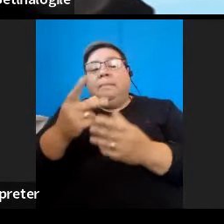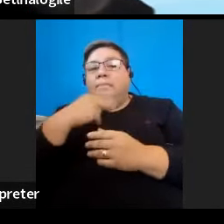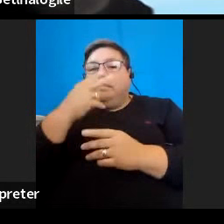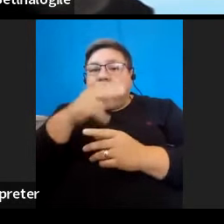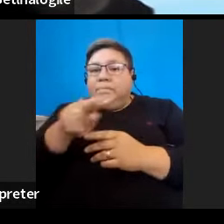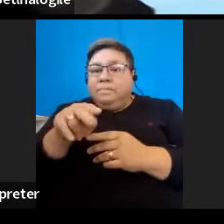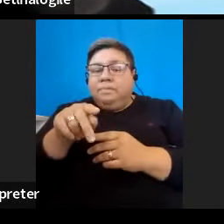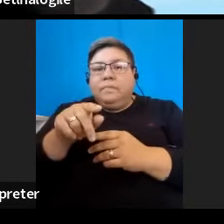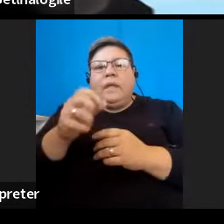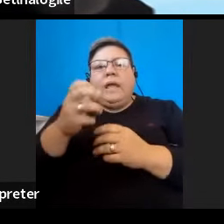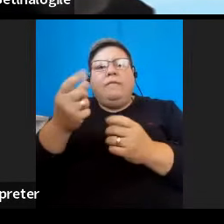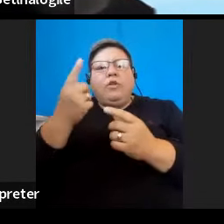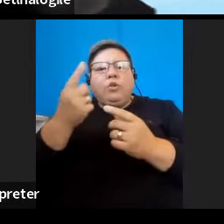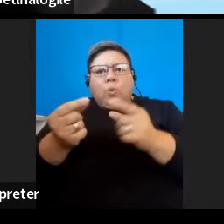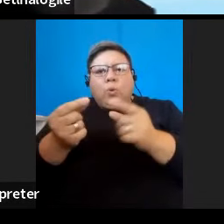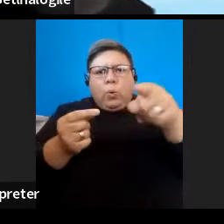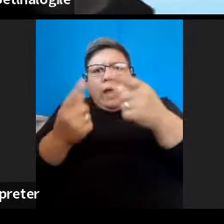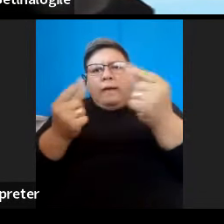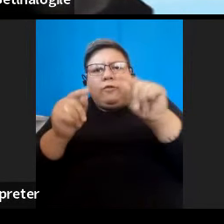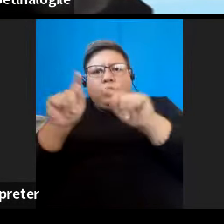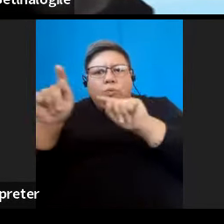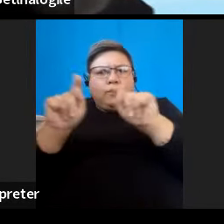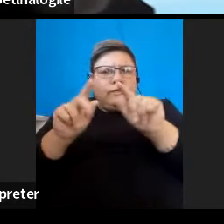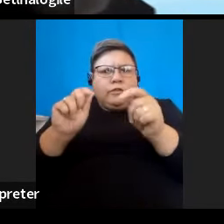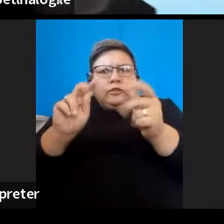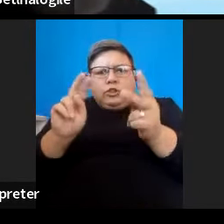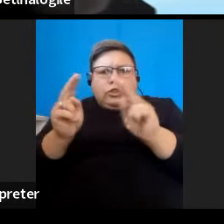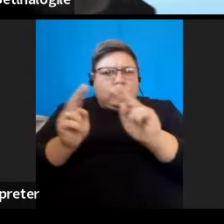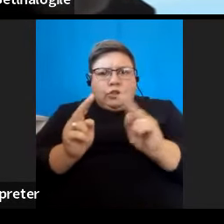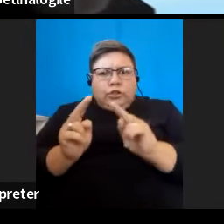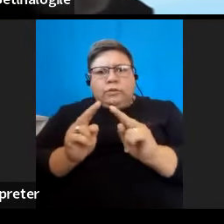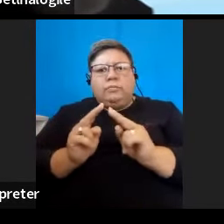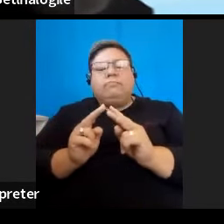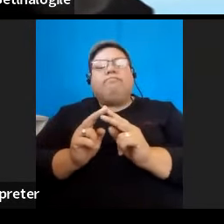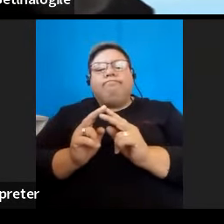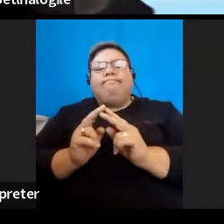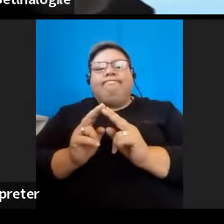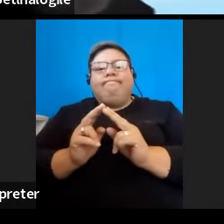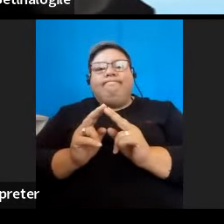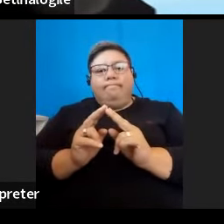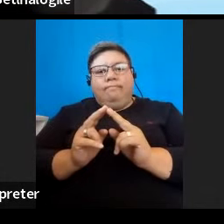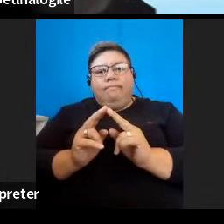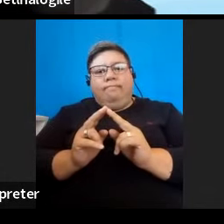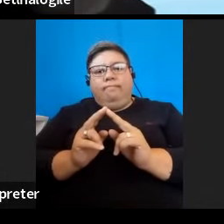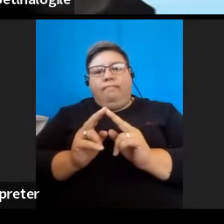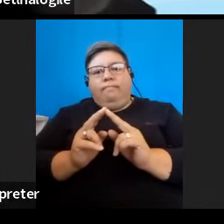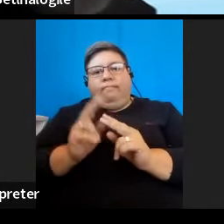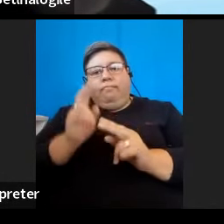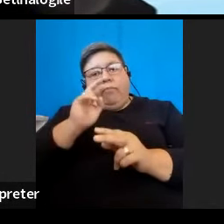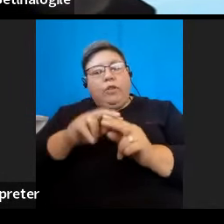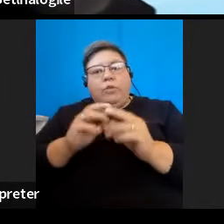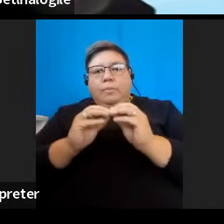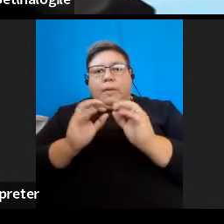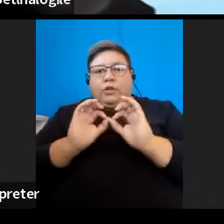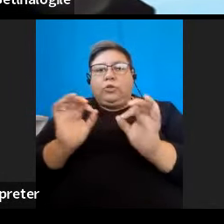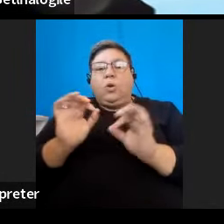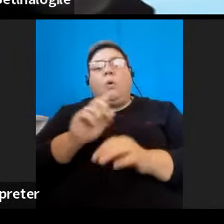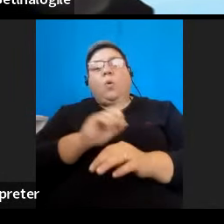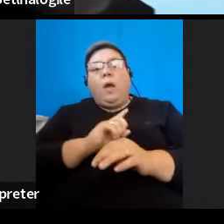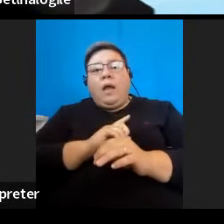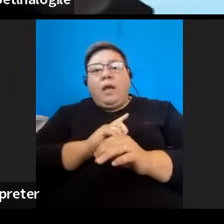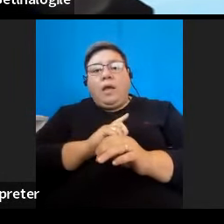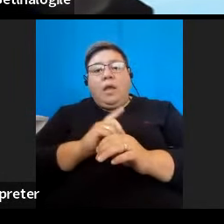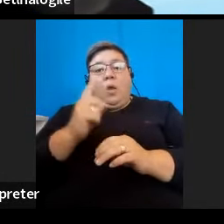to do here, you still need to do this and that. And the reason why we need to make sure that happens is because one of the